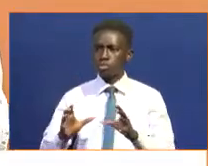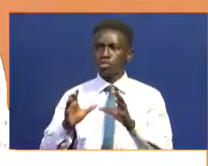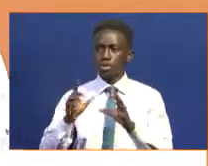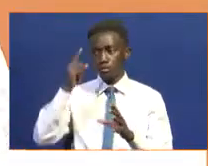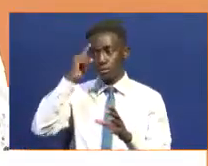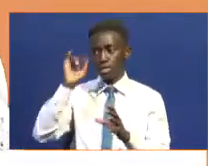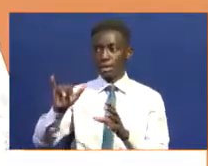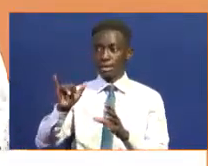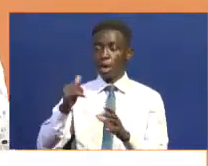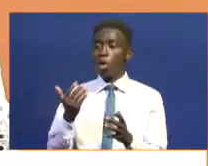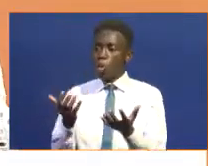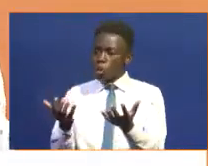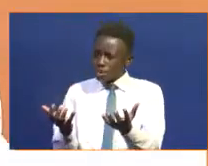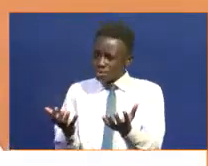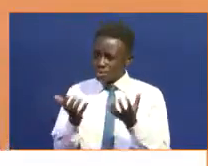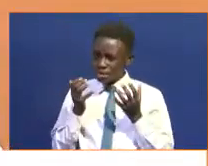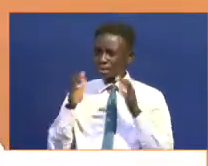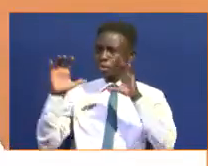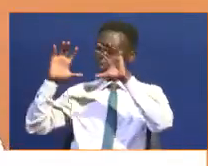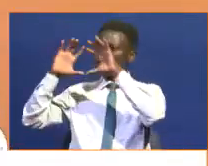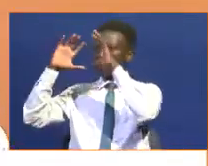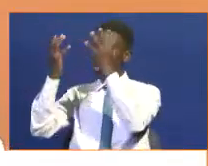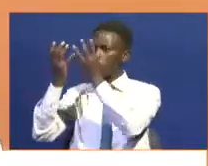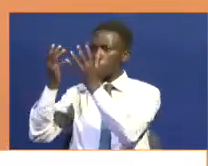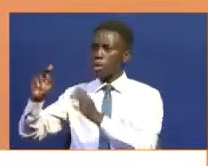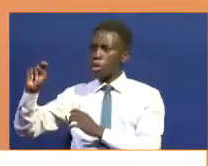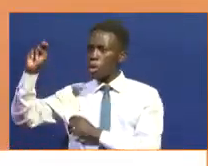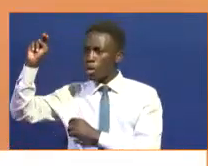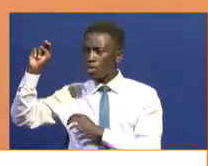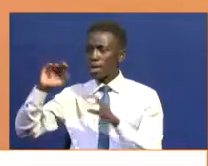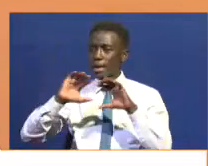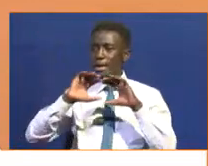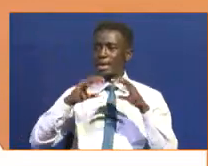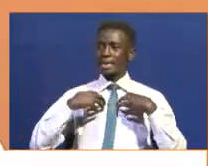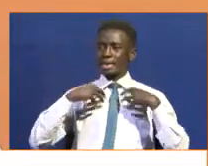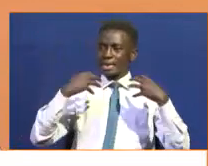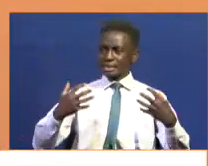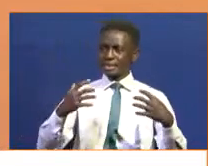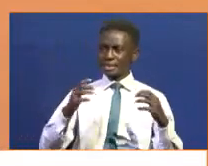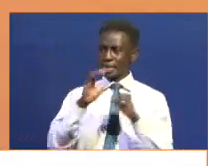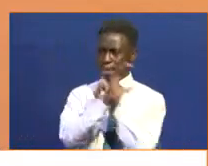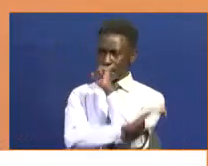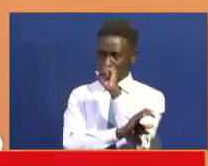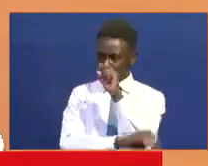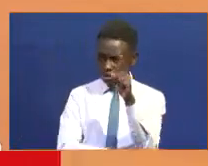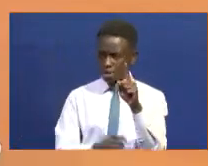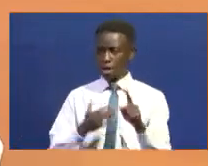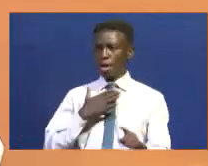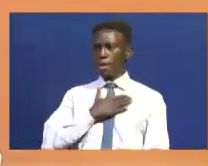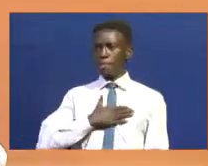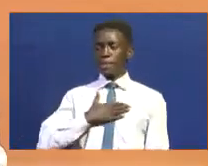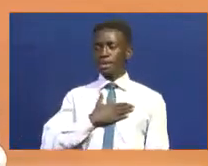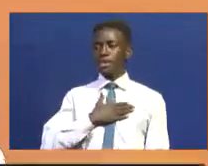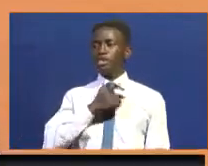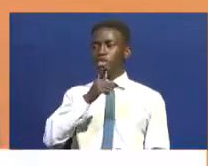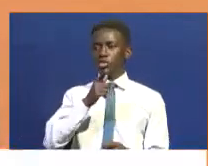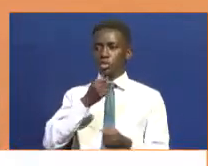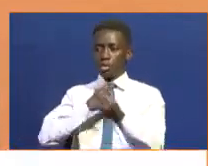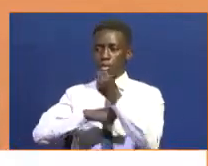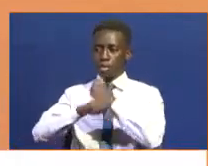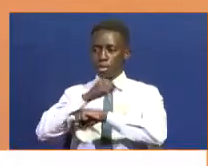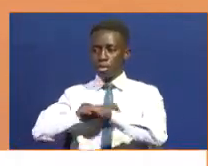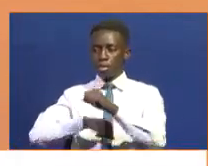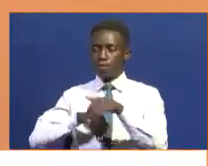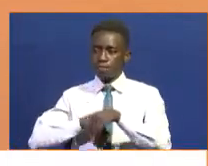want the global north and the rich countries to be able to own up, because what we need is really the financing on